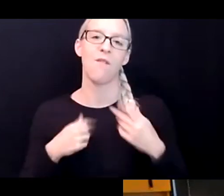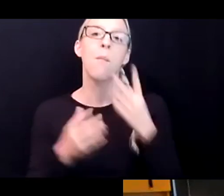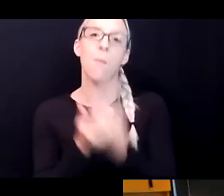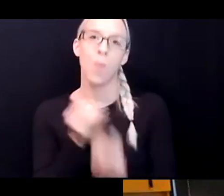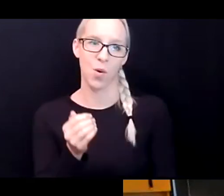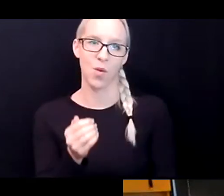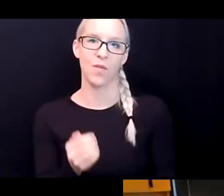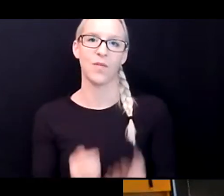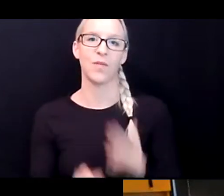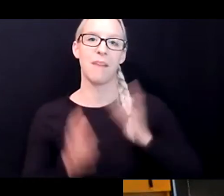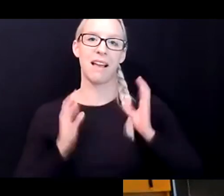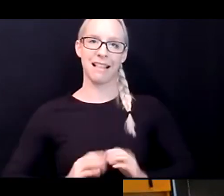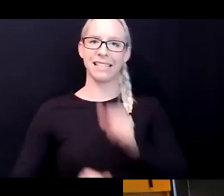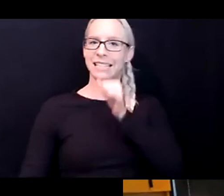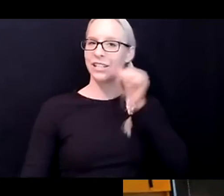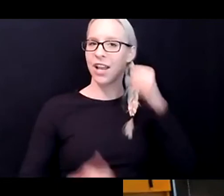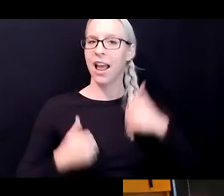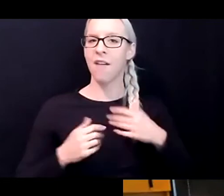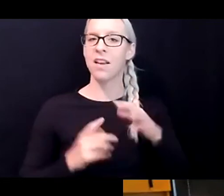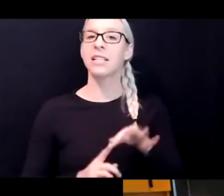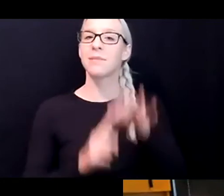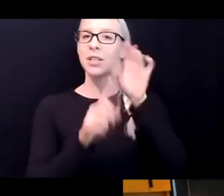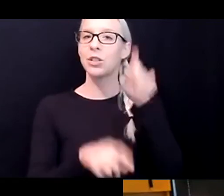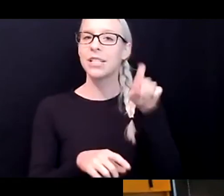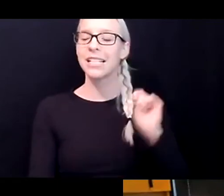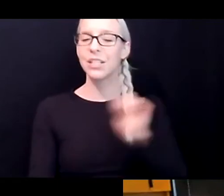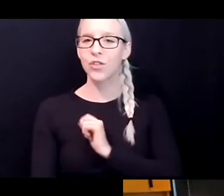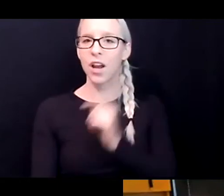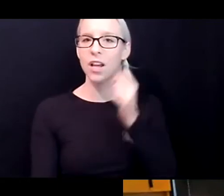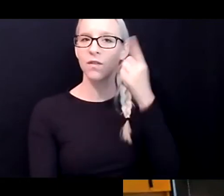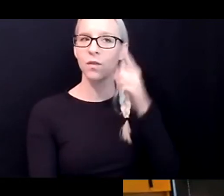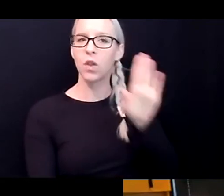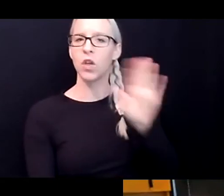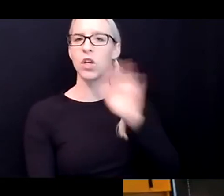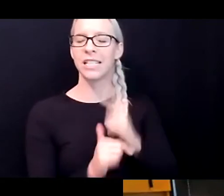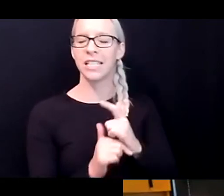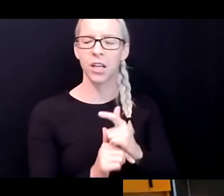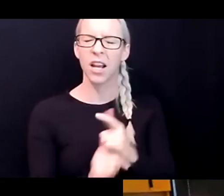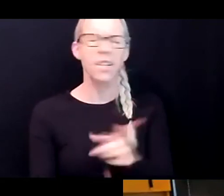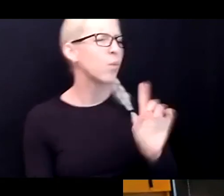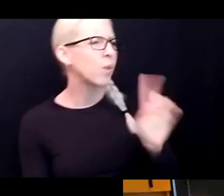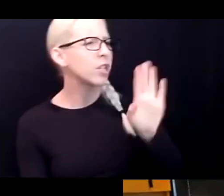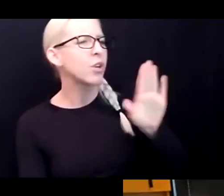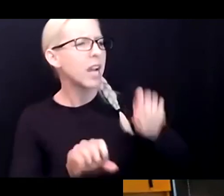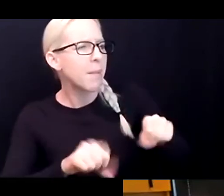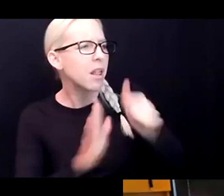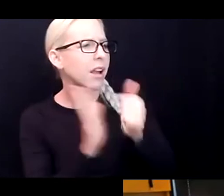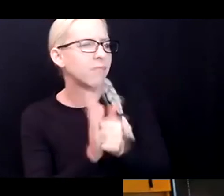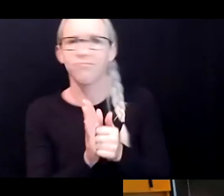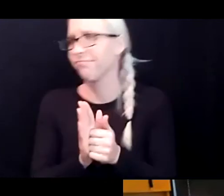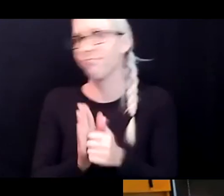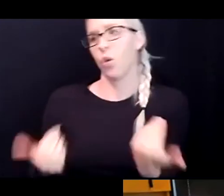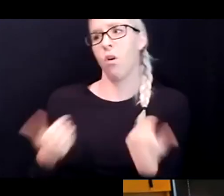had a special needs trust for their sister. And I said, where's your ABLE account? And they didn't have one. So I encouraged